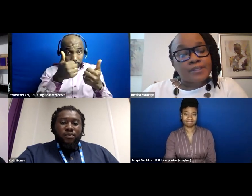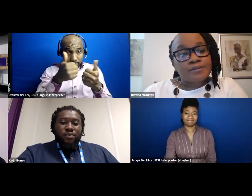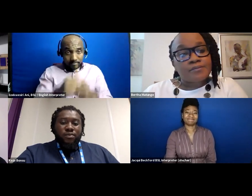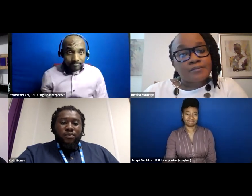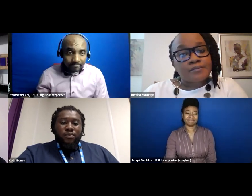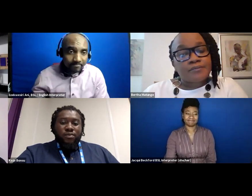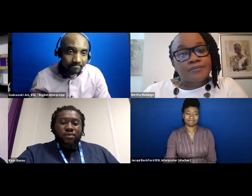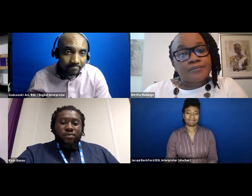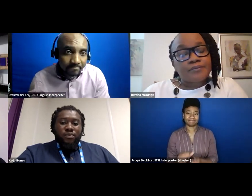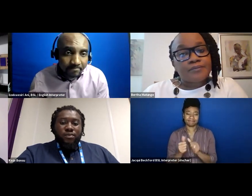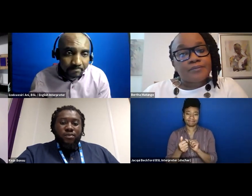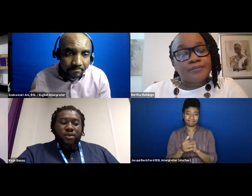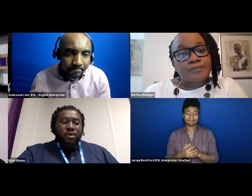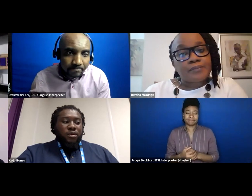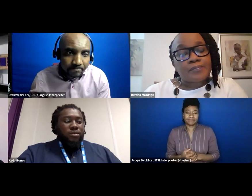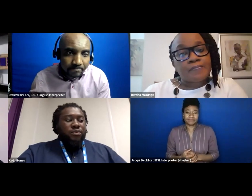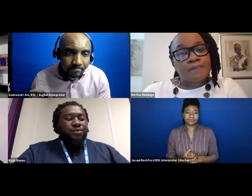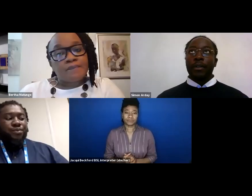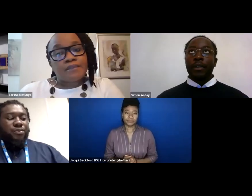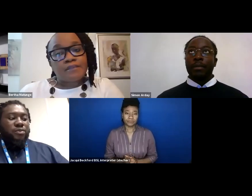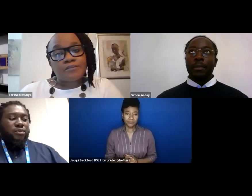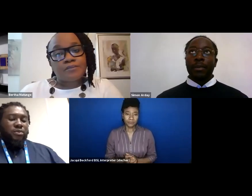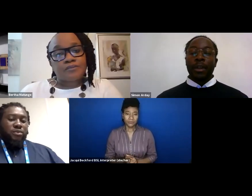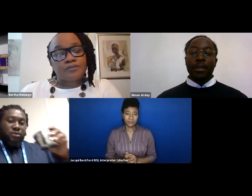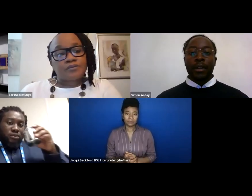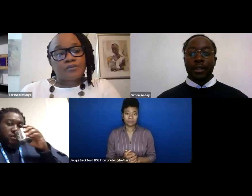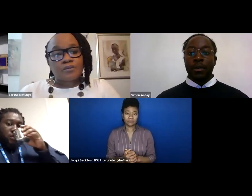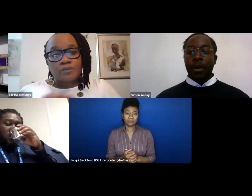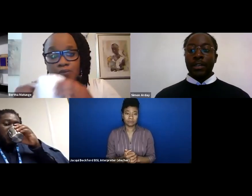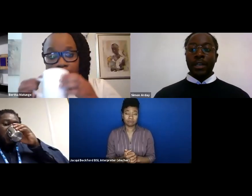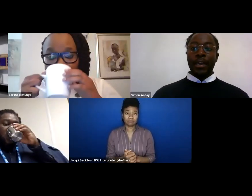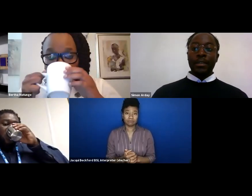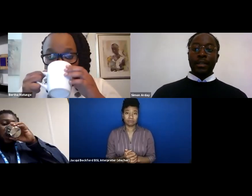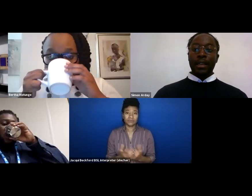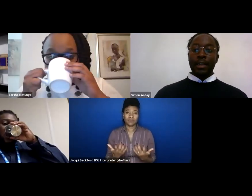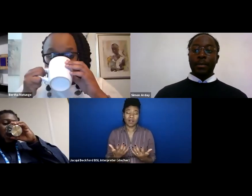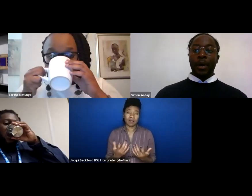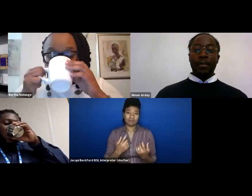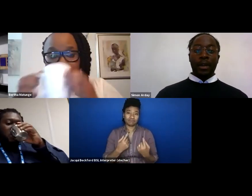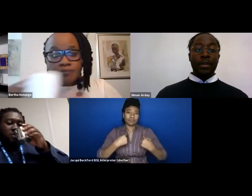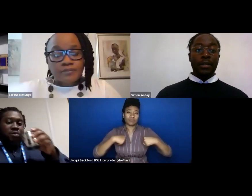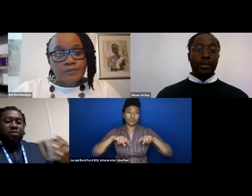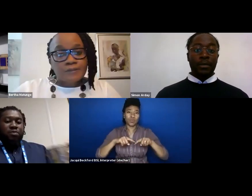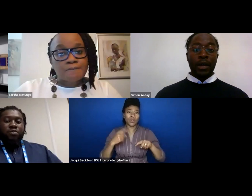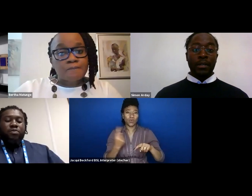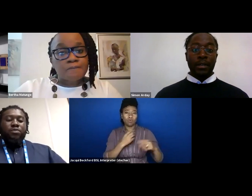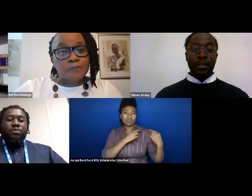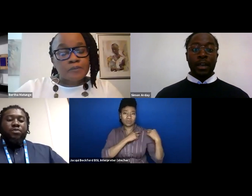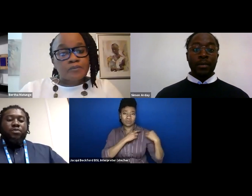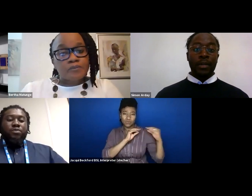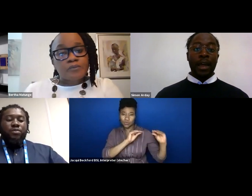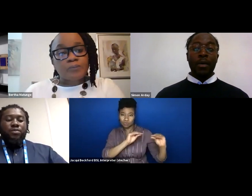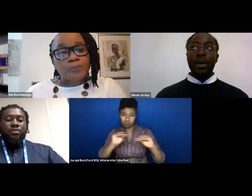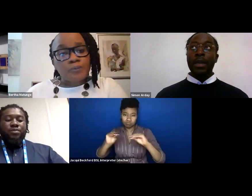it's kind of, so for those of us who are educators, I think part of the onus sits with us